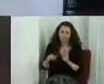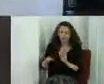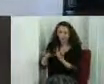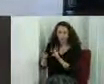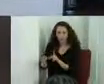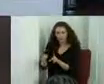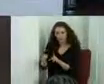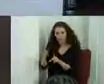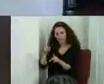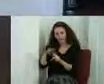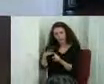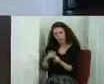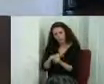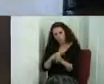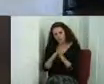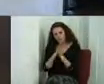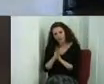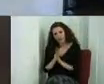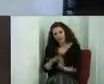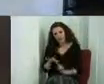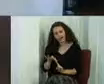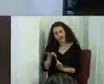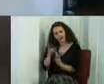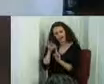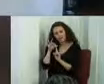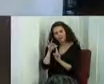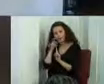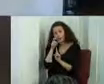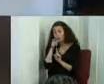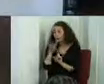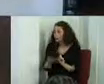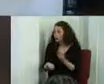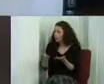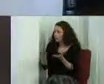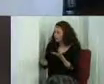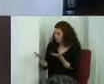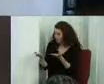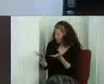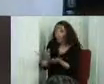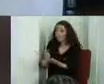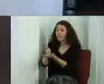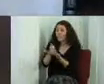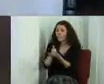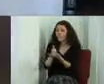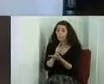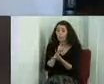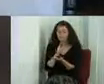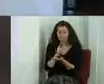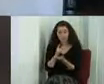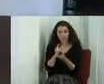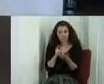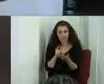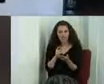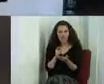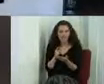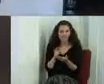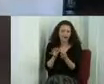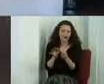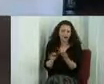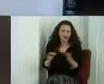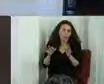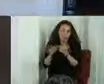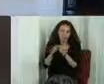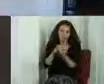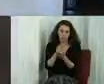authentically who we are. You see, I truly believe that the key to abundance, the first key to